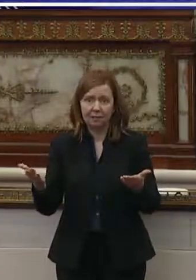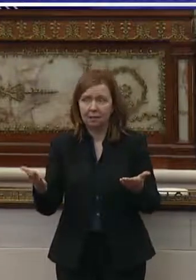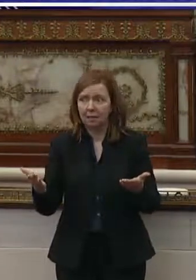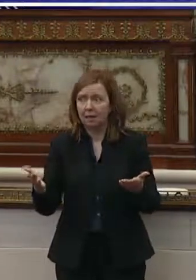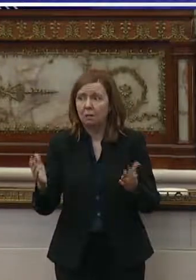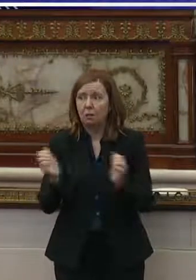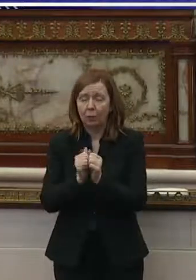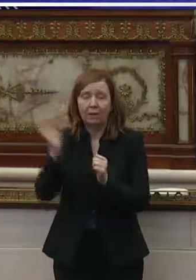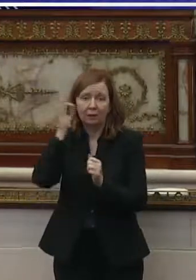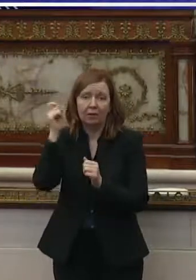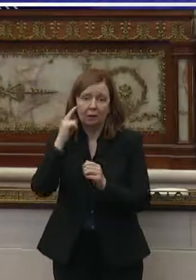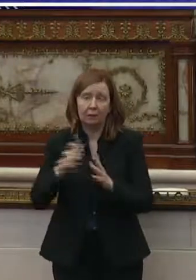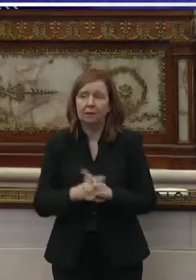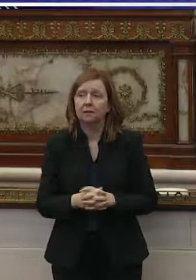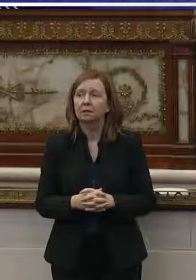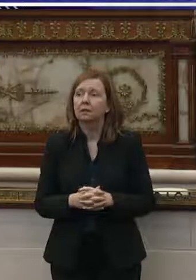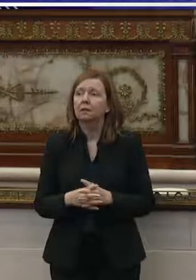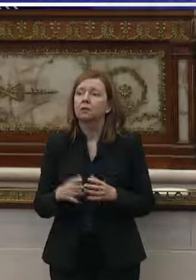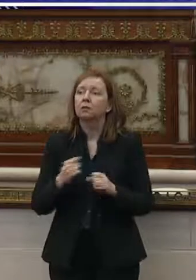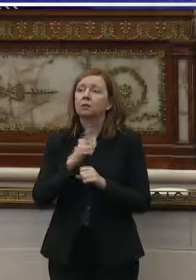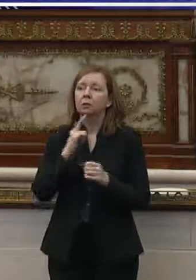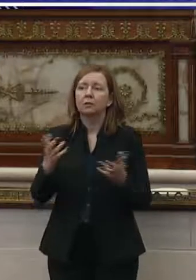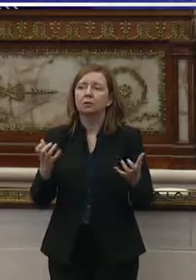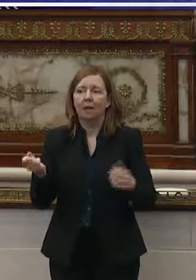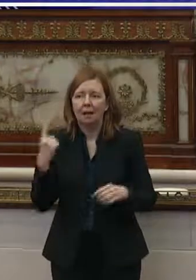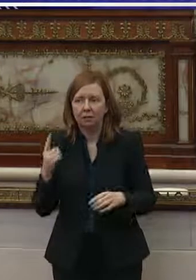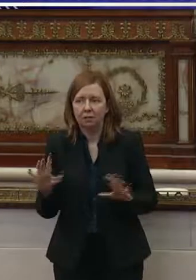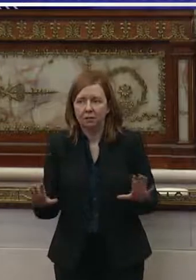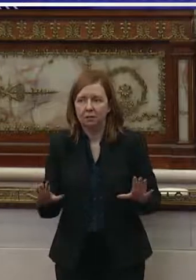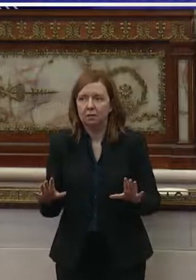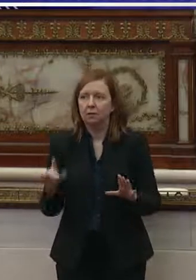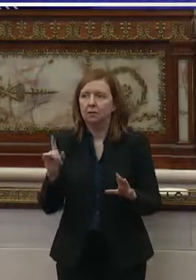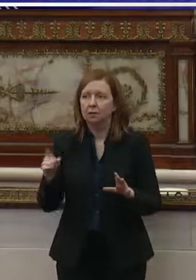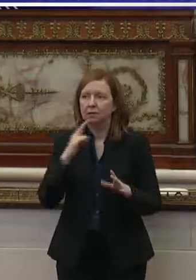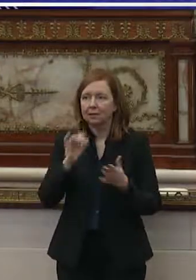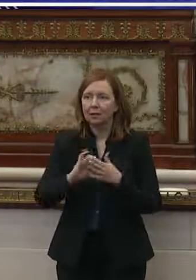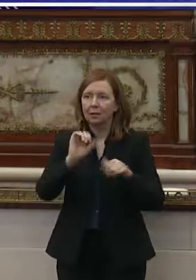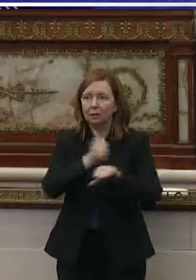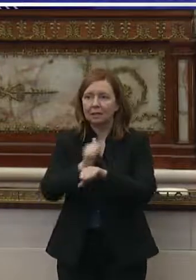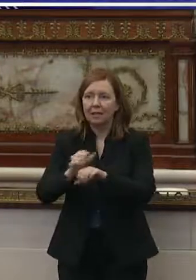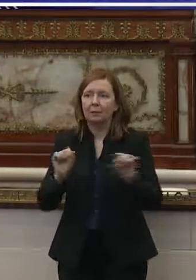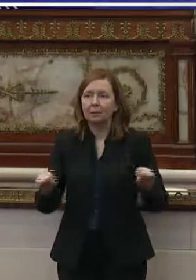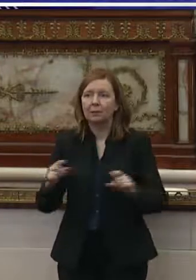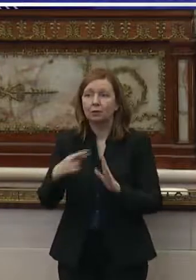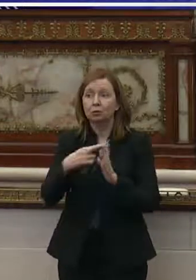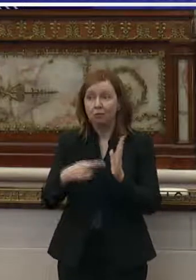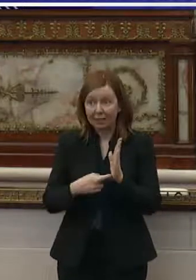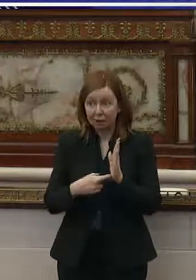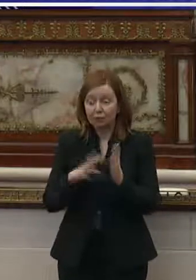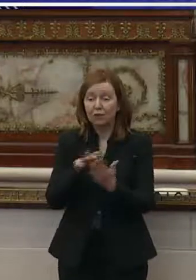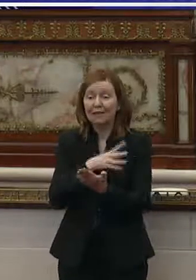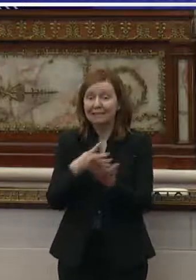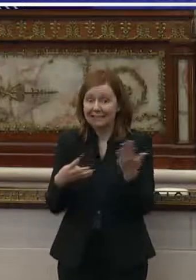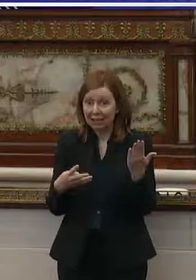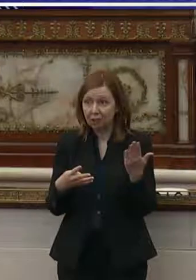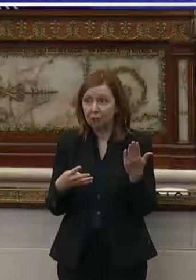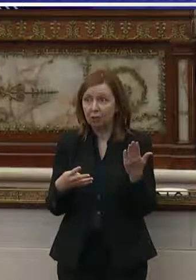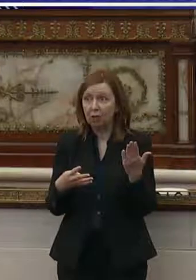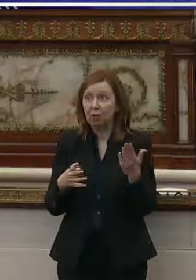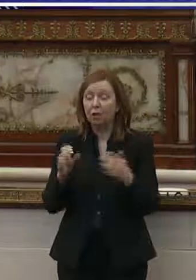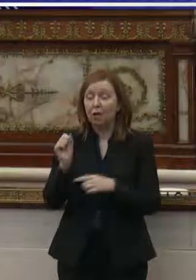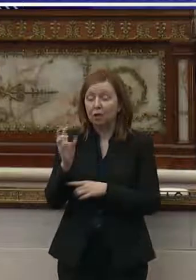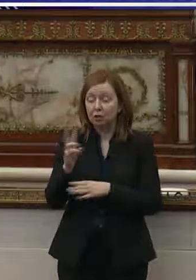federal government. So let me just make sure I understand it. Are you saying you have set up an ability to register and schedule a